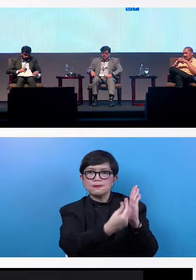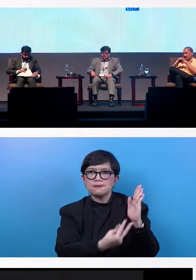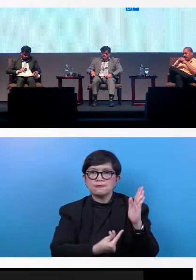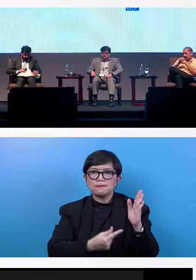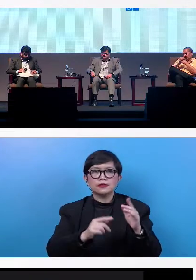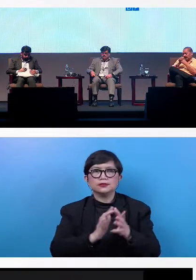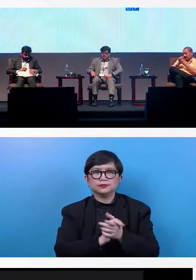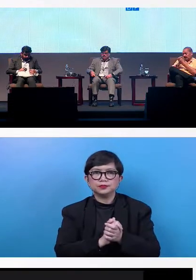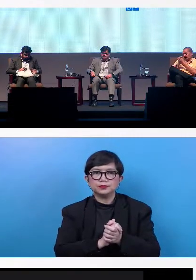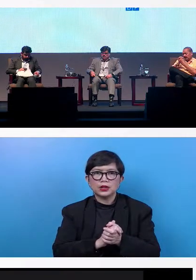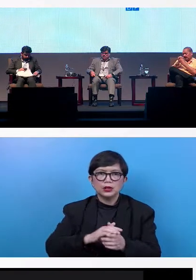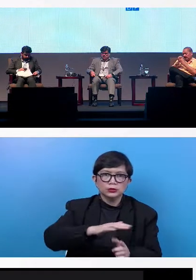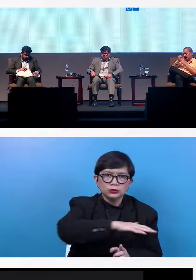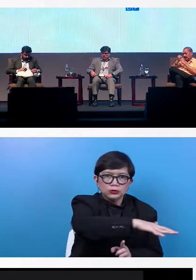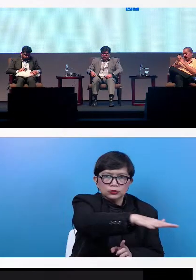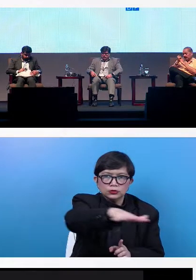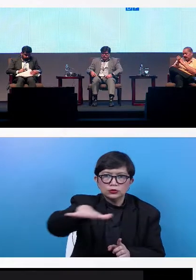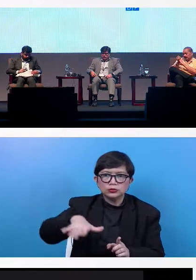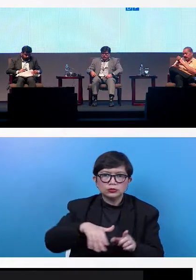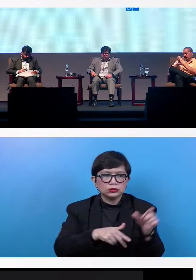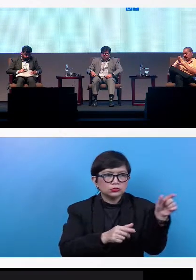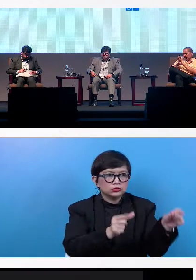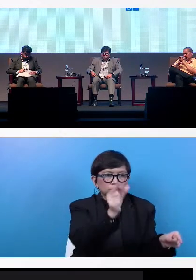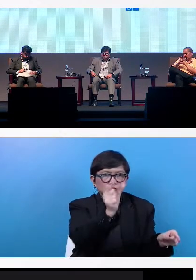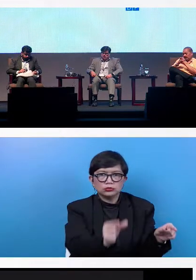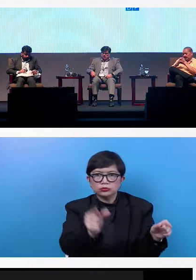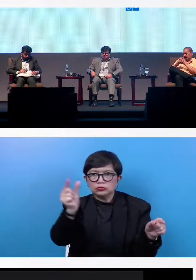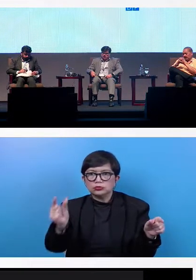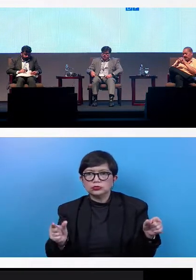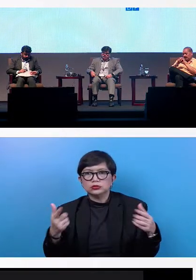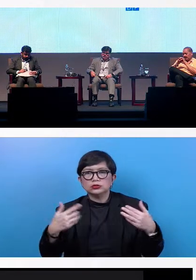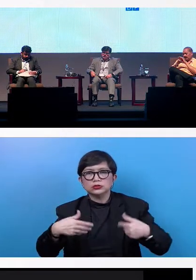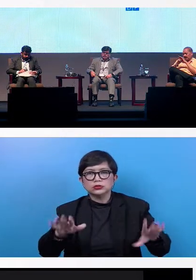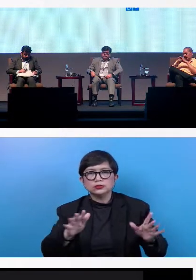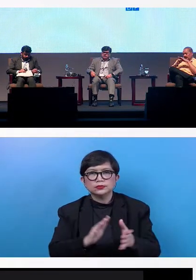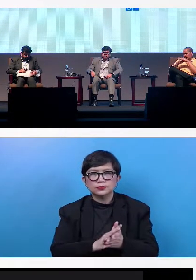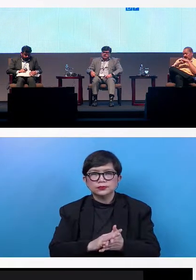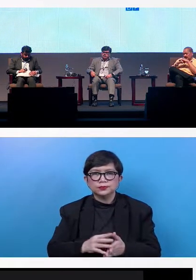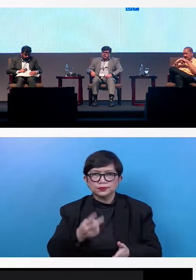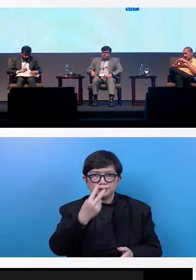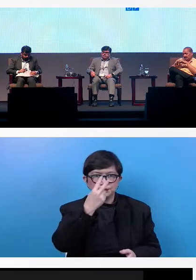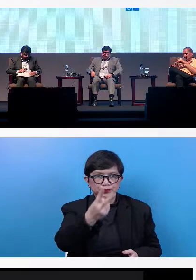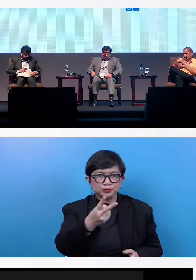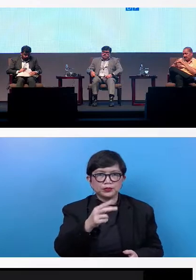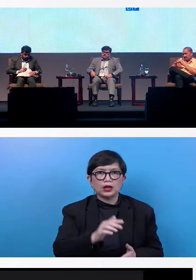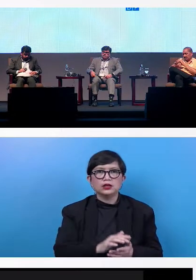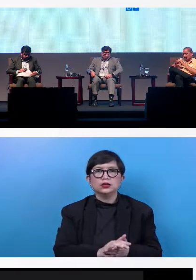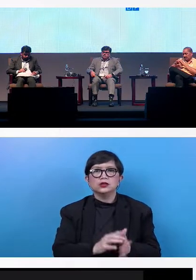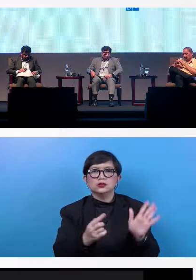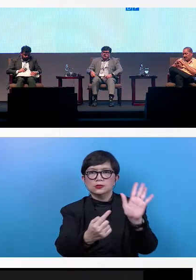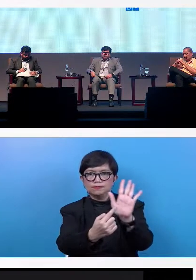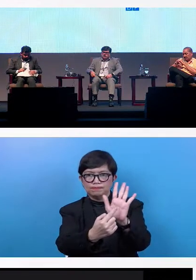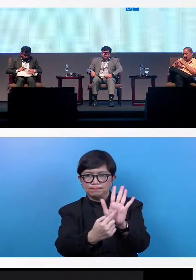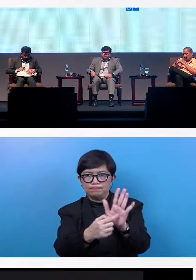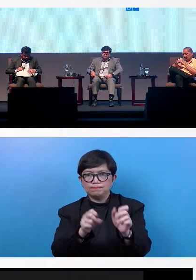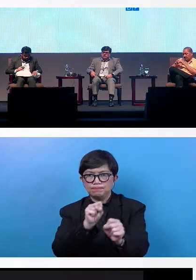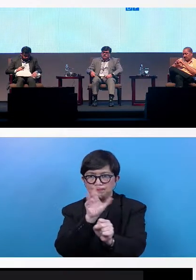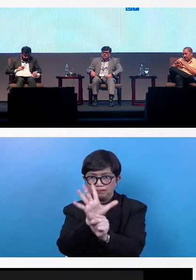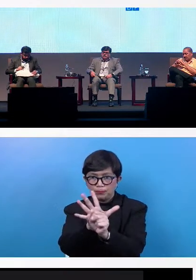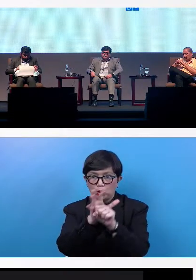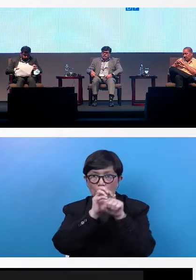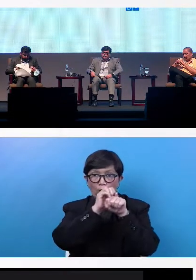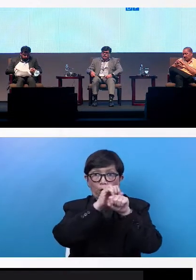society. What we saw at the outbreak of the COVID pandemic is how important that social domain